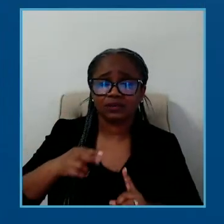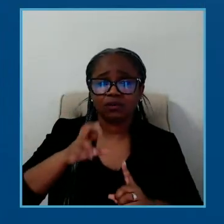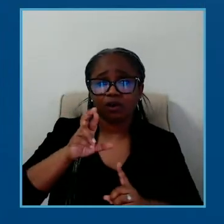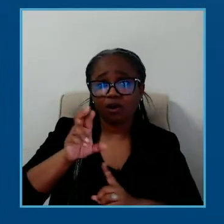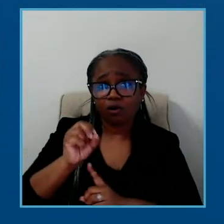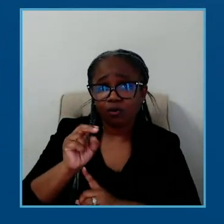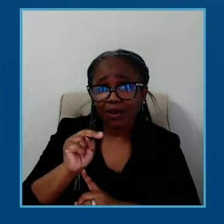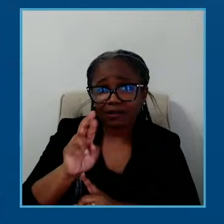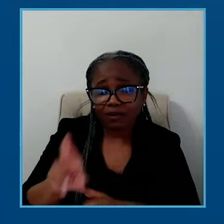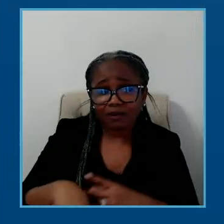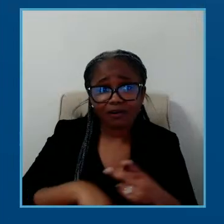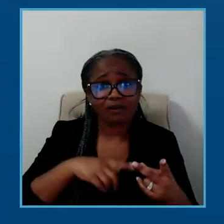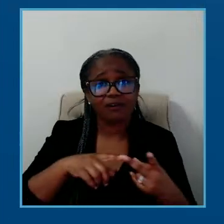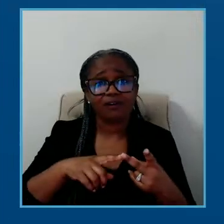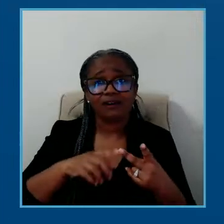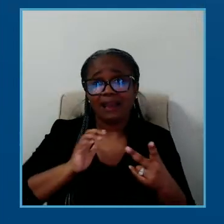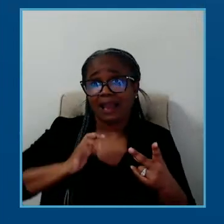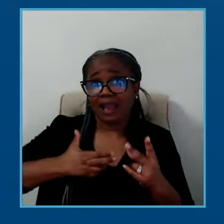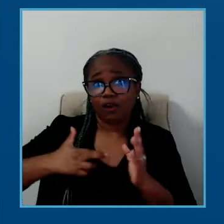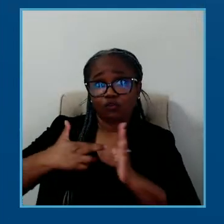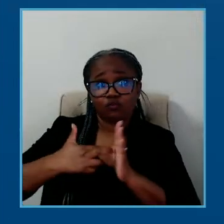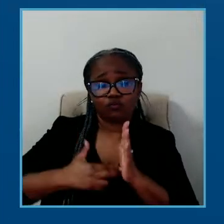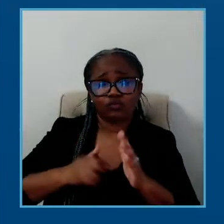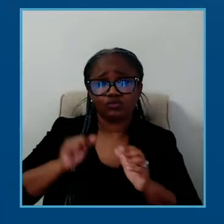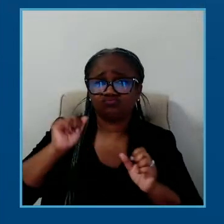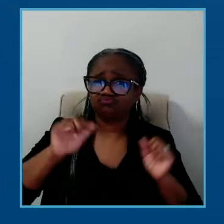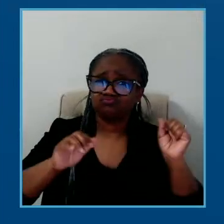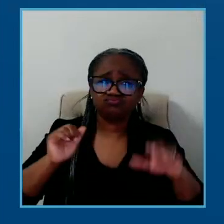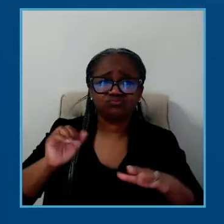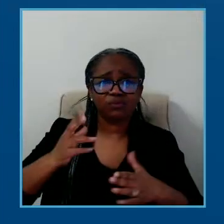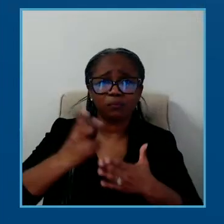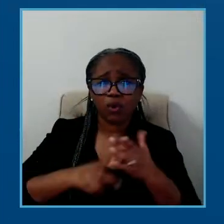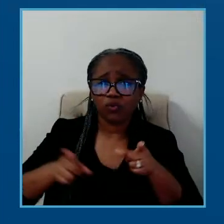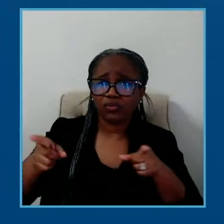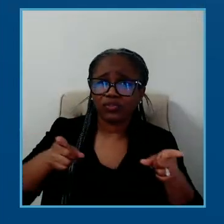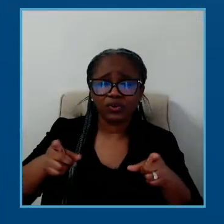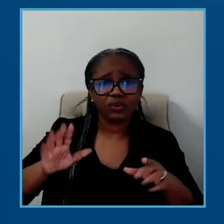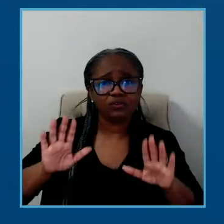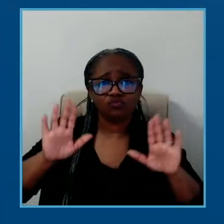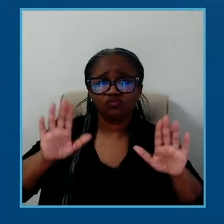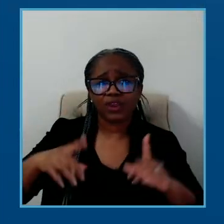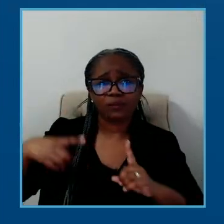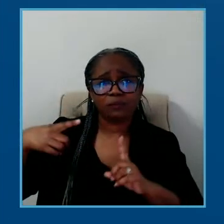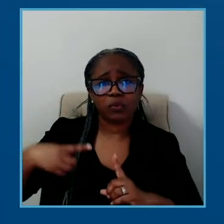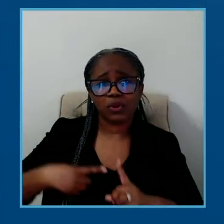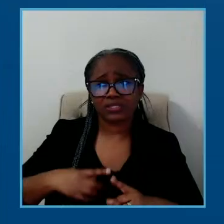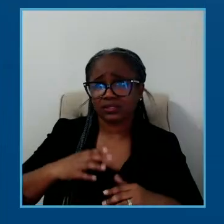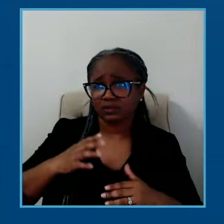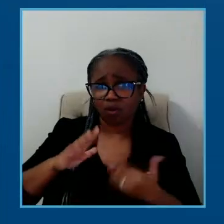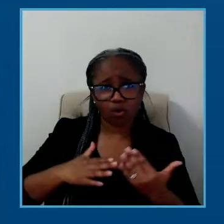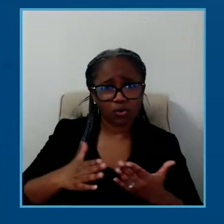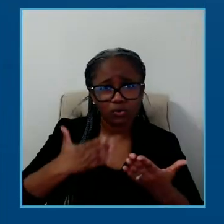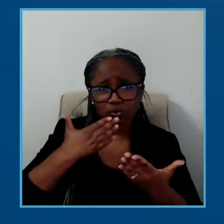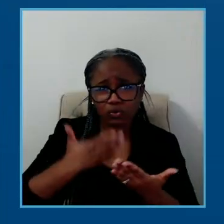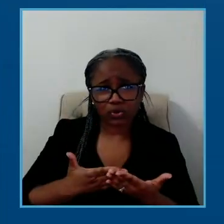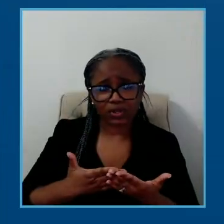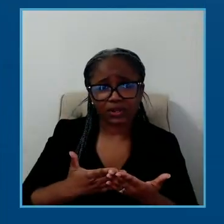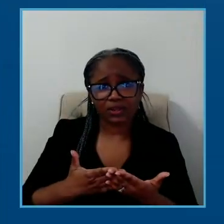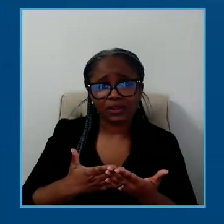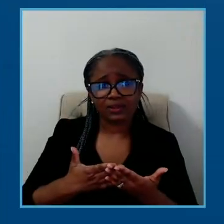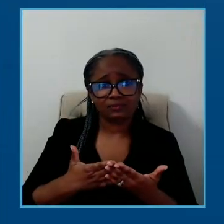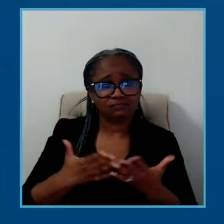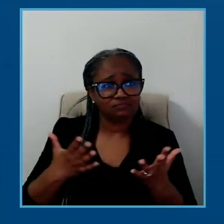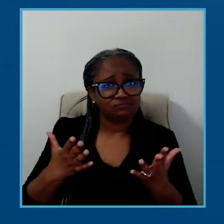because frankly, they're all good. And I think the presentations were good. But it boils down to this. Was this election